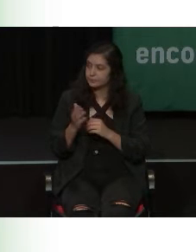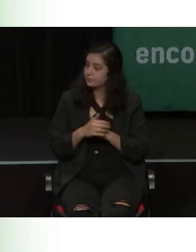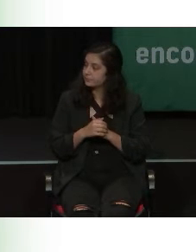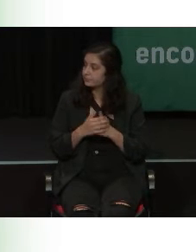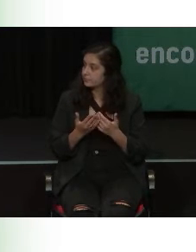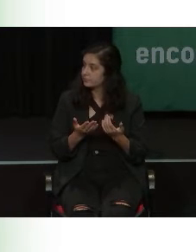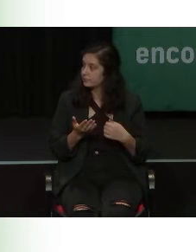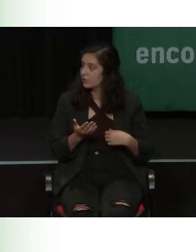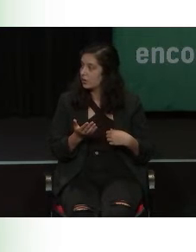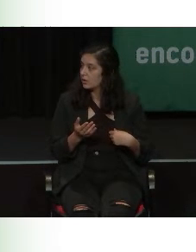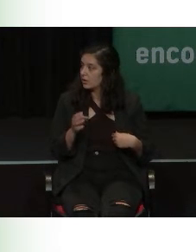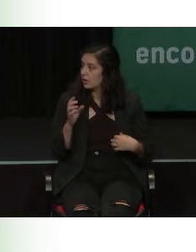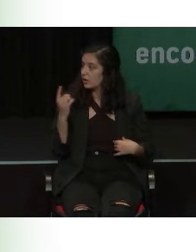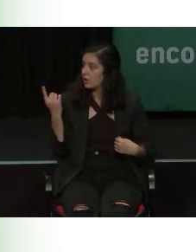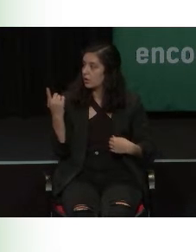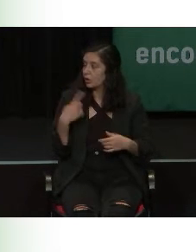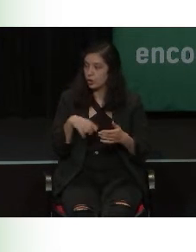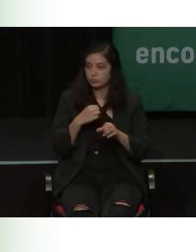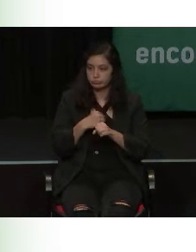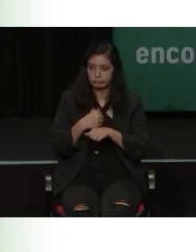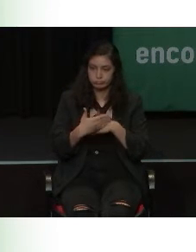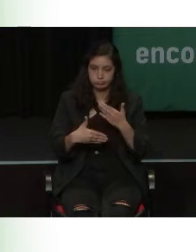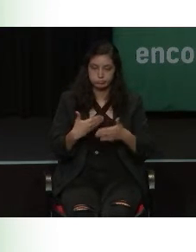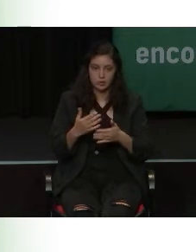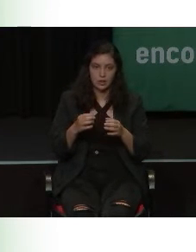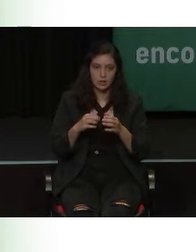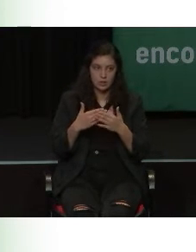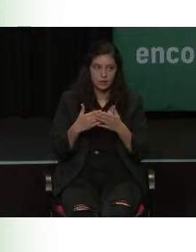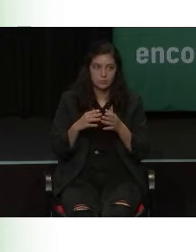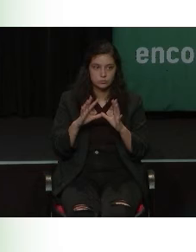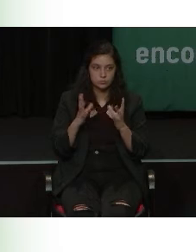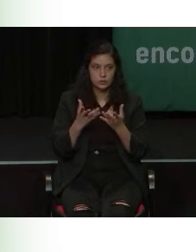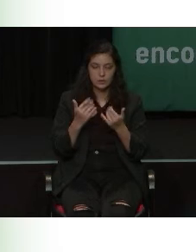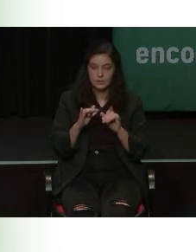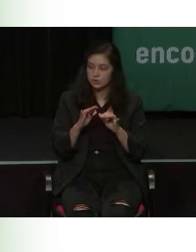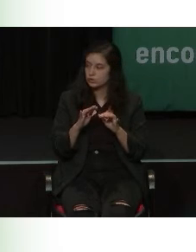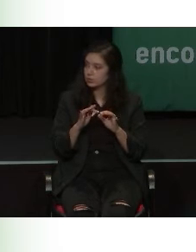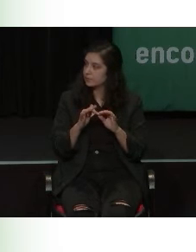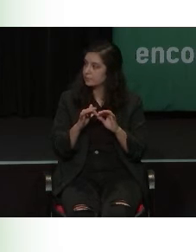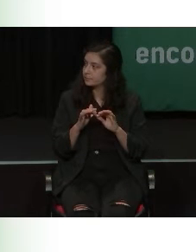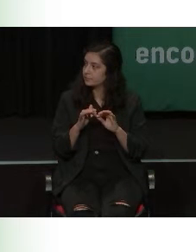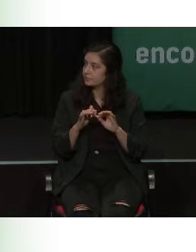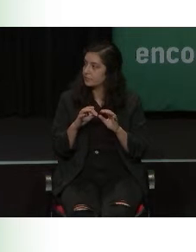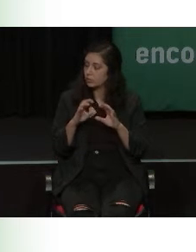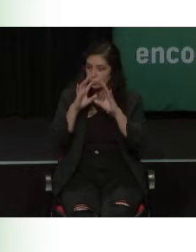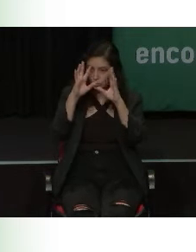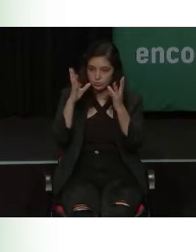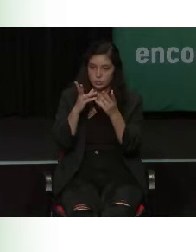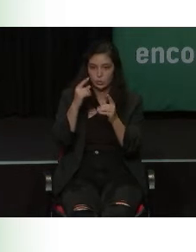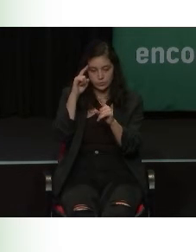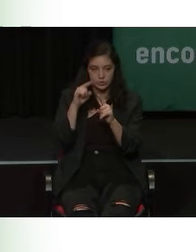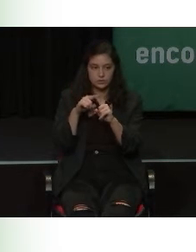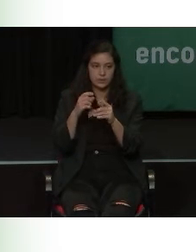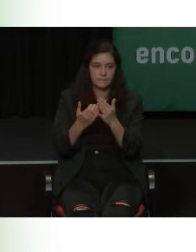So that's the type of work we are doing. There's much more I could say, but I think for the principle of the purpose